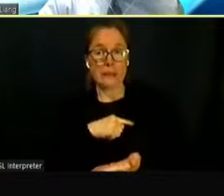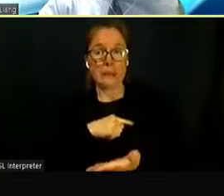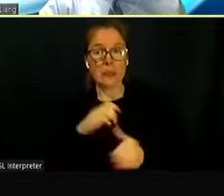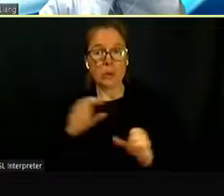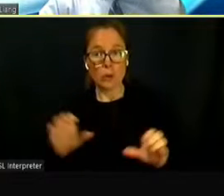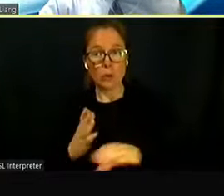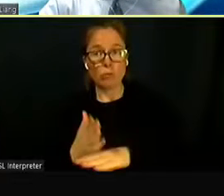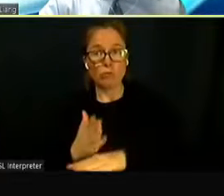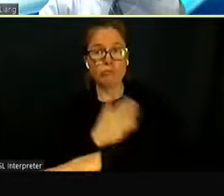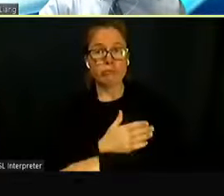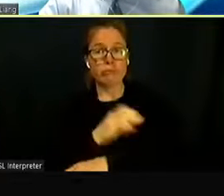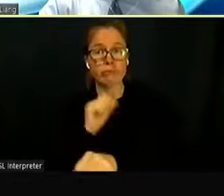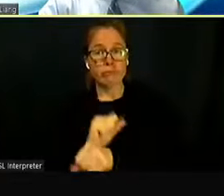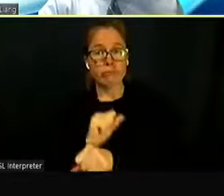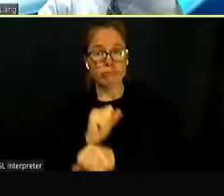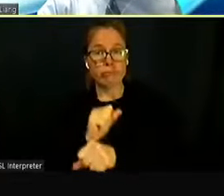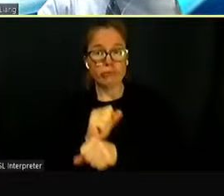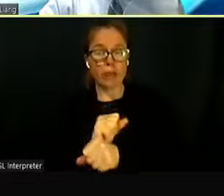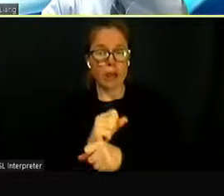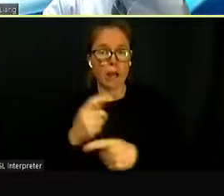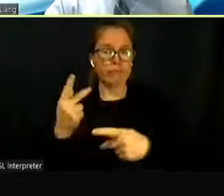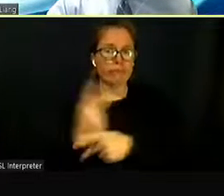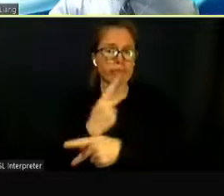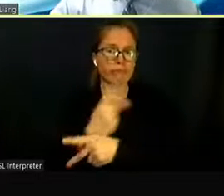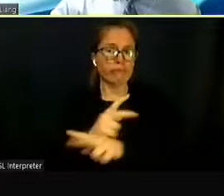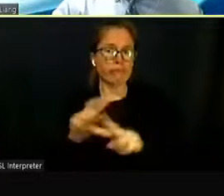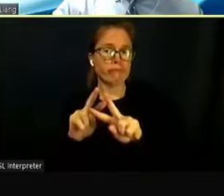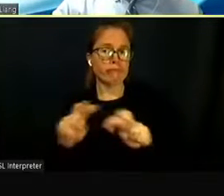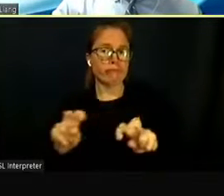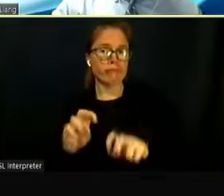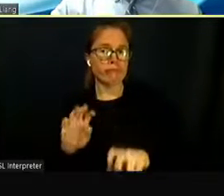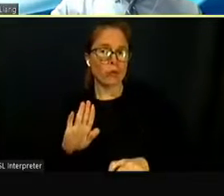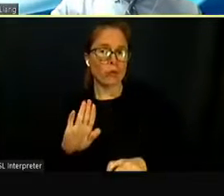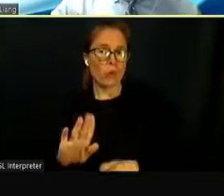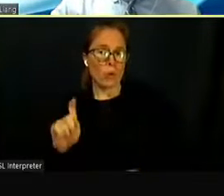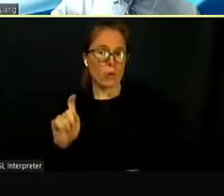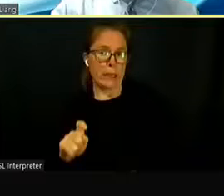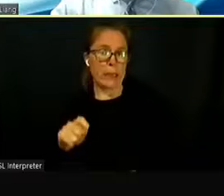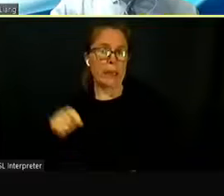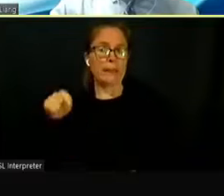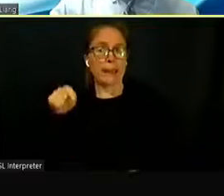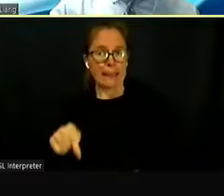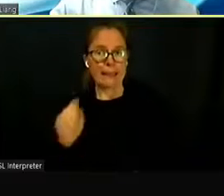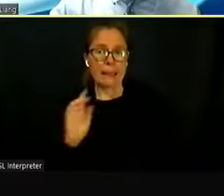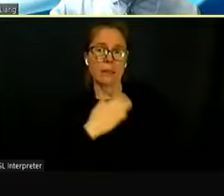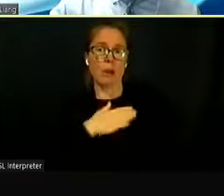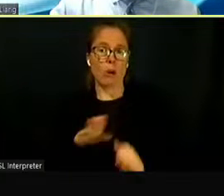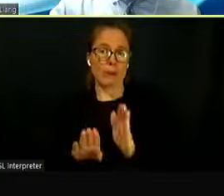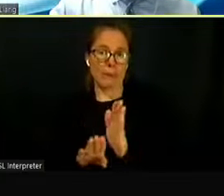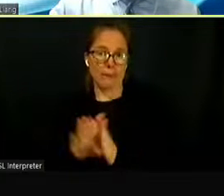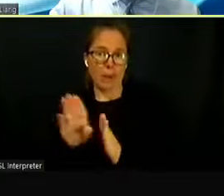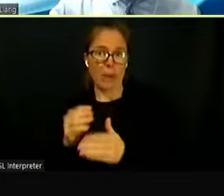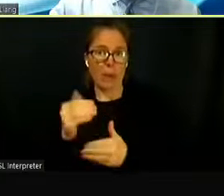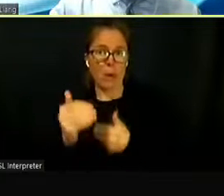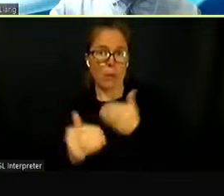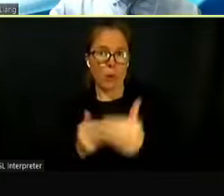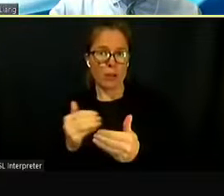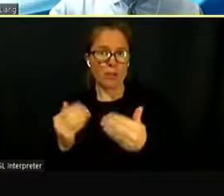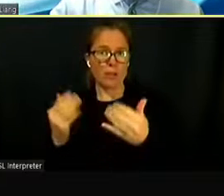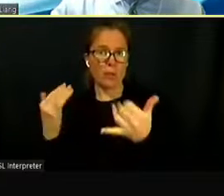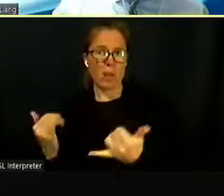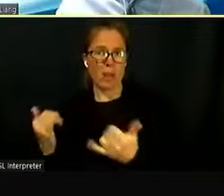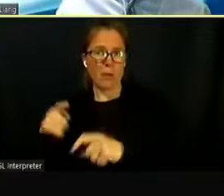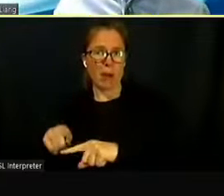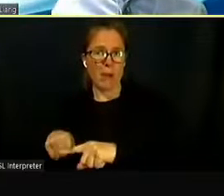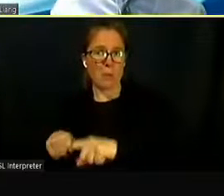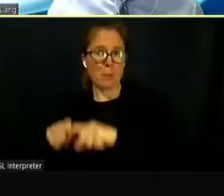in interpreting the community's need. So that is the county's budget development process. I want to pause here real quick to see if